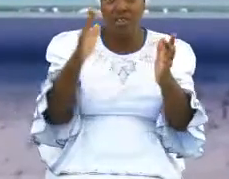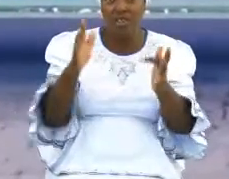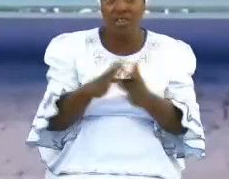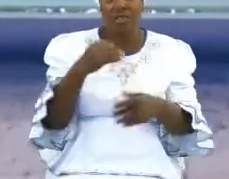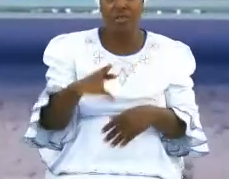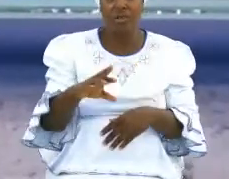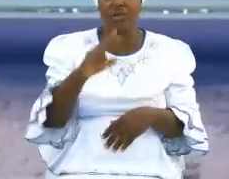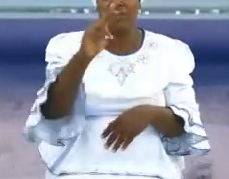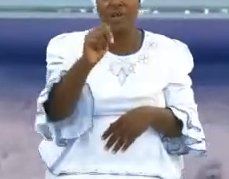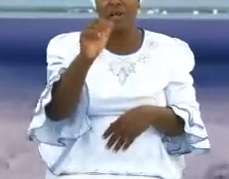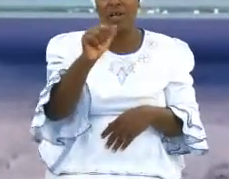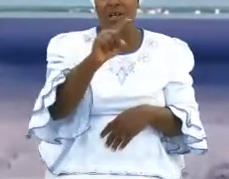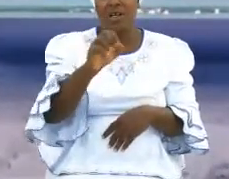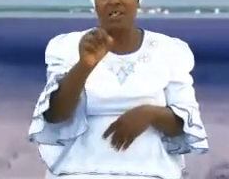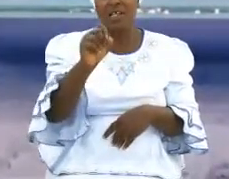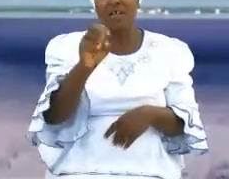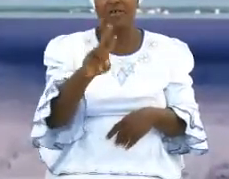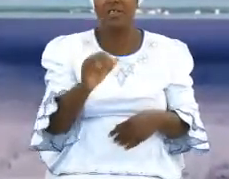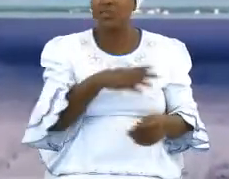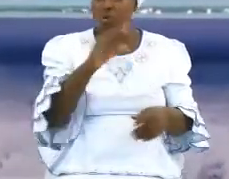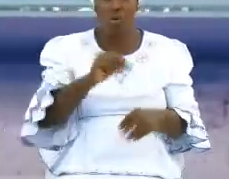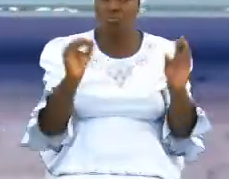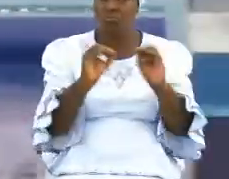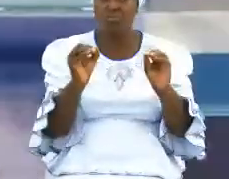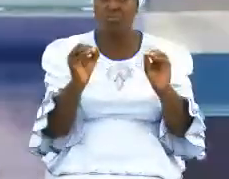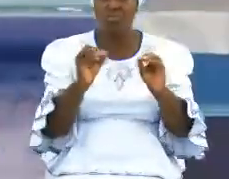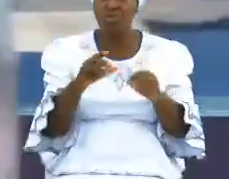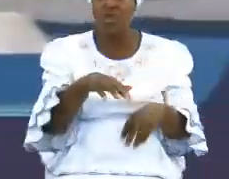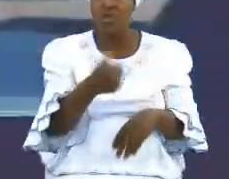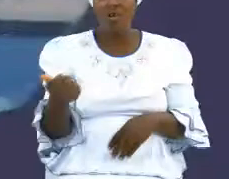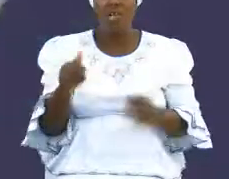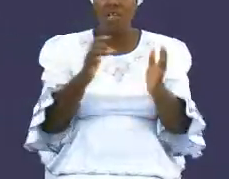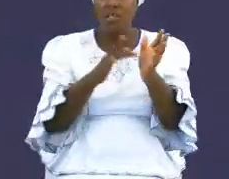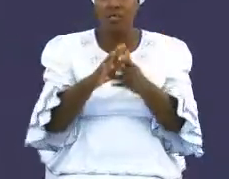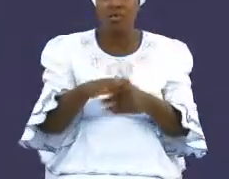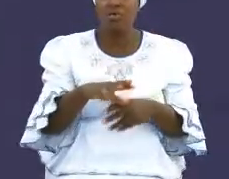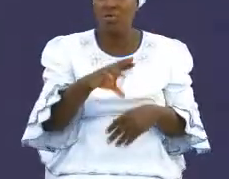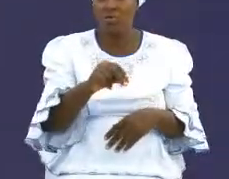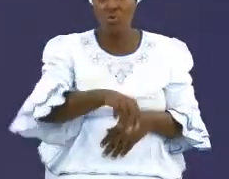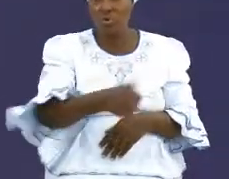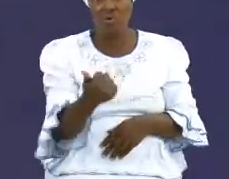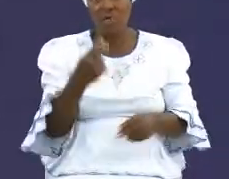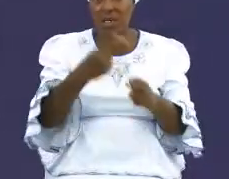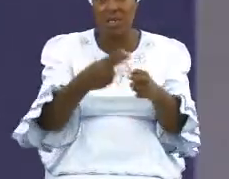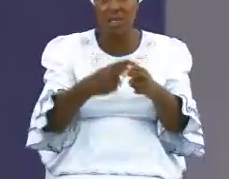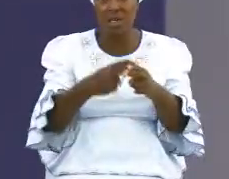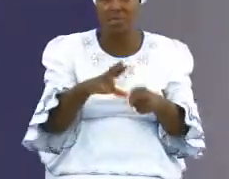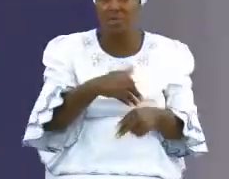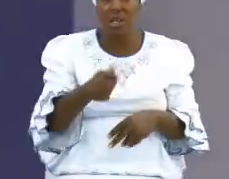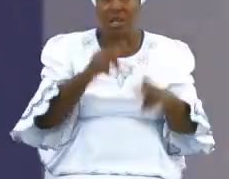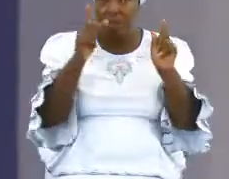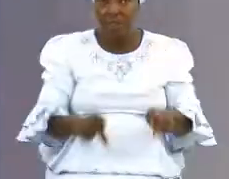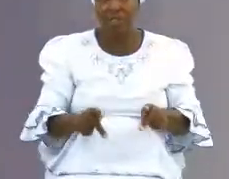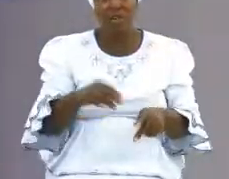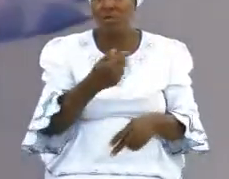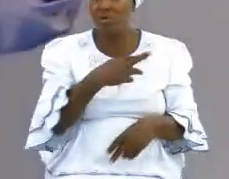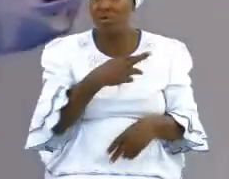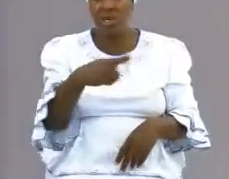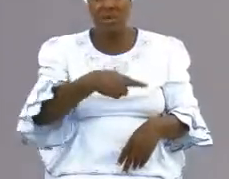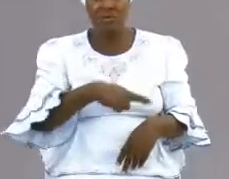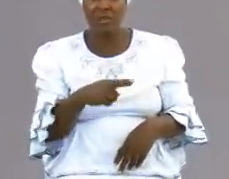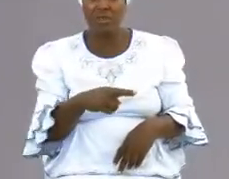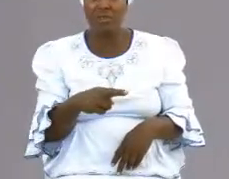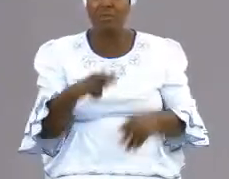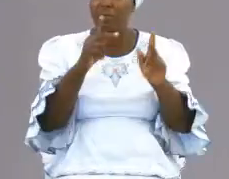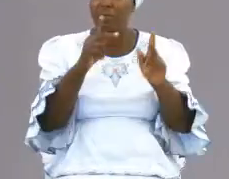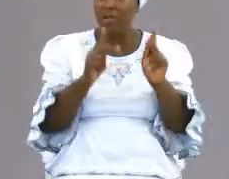No other Jesus. There's no other name. There's no other personality. There's no other religious